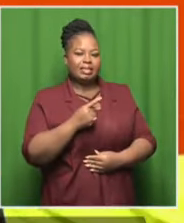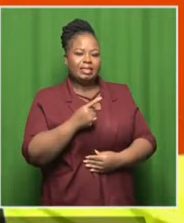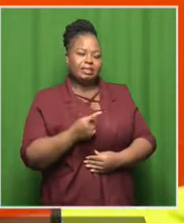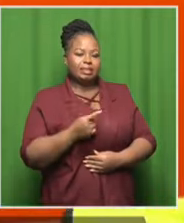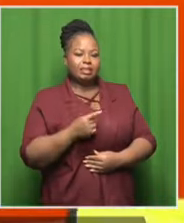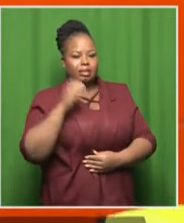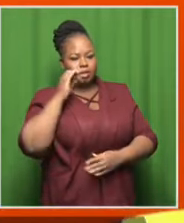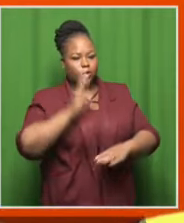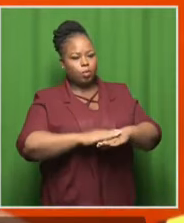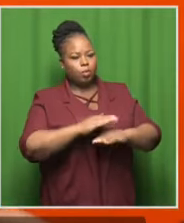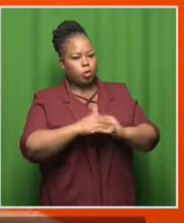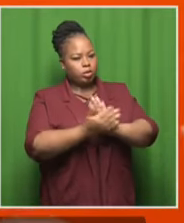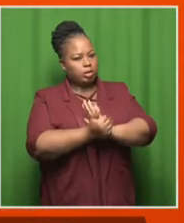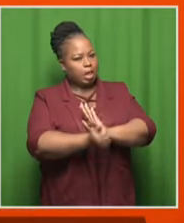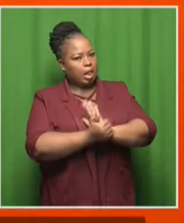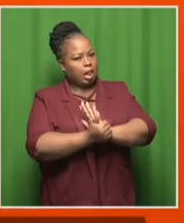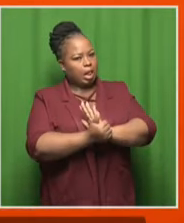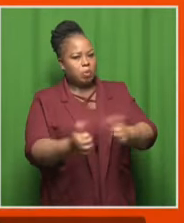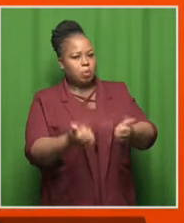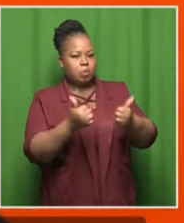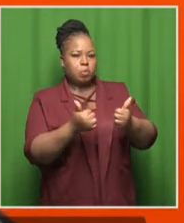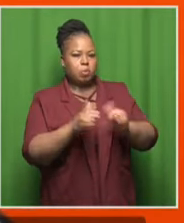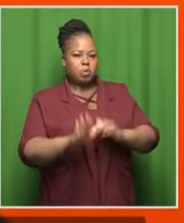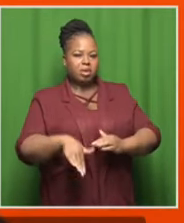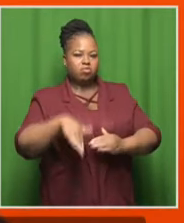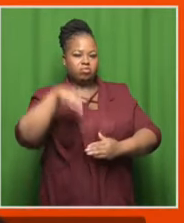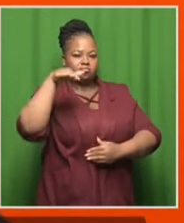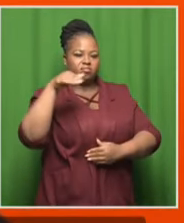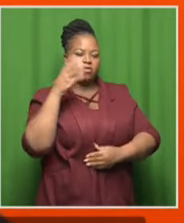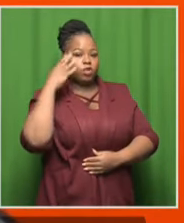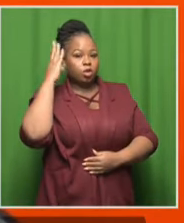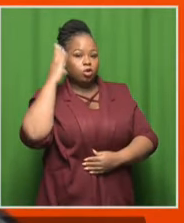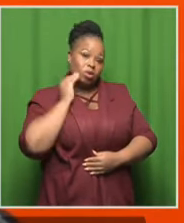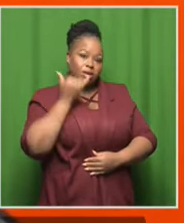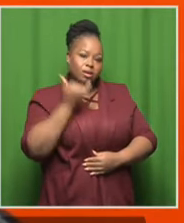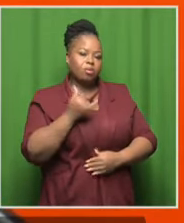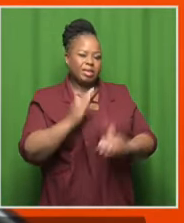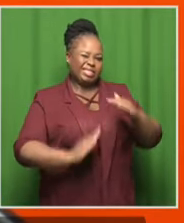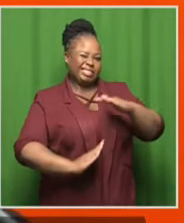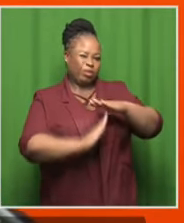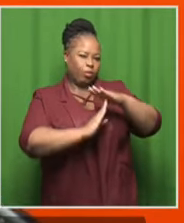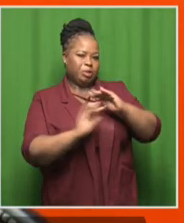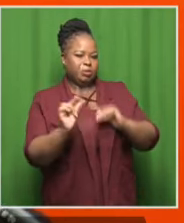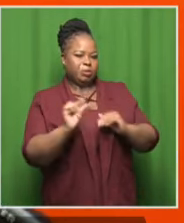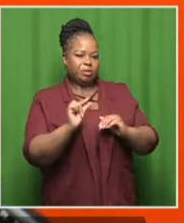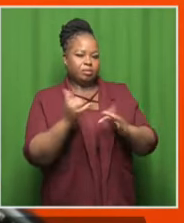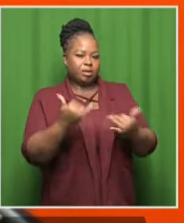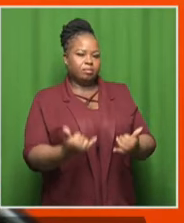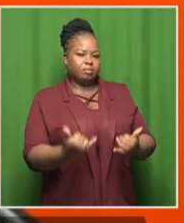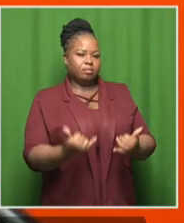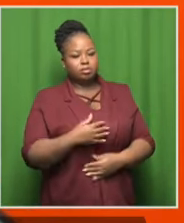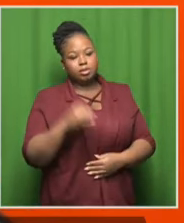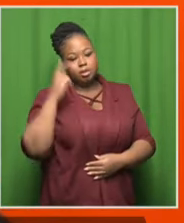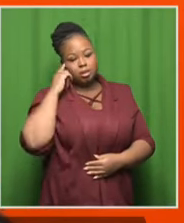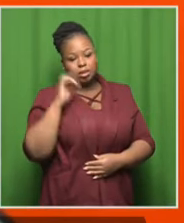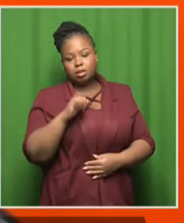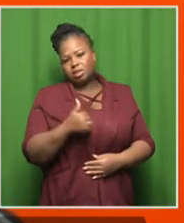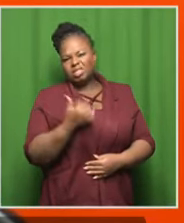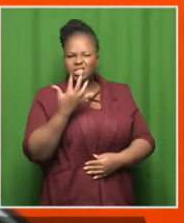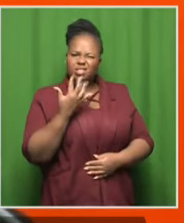matures with time. So I think he's now starting to reach his peak now. Mm-hmm. And the next, I think he's still got